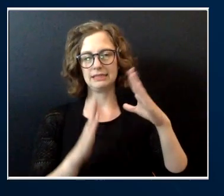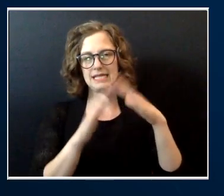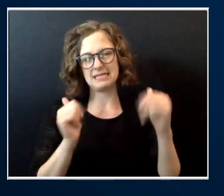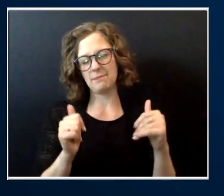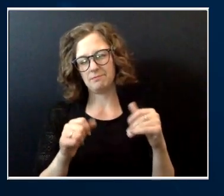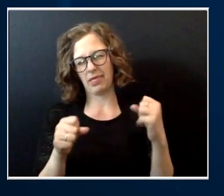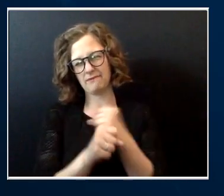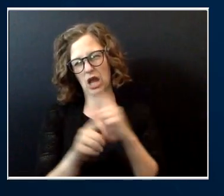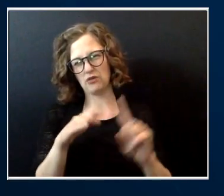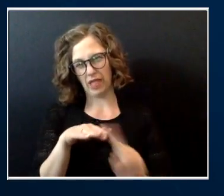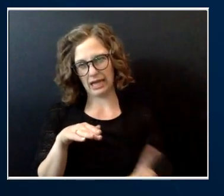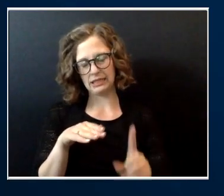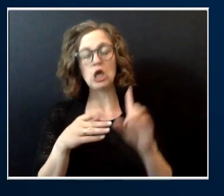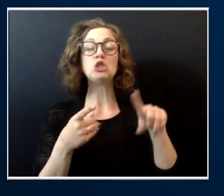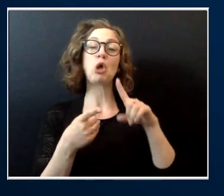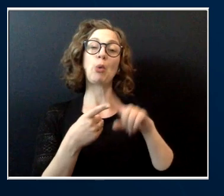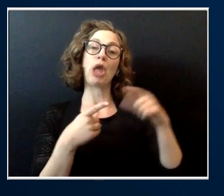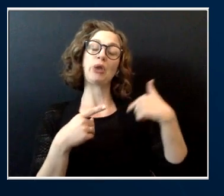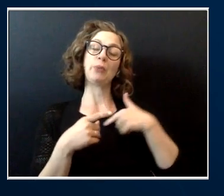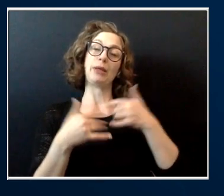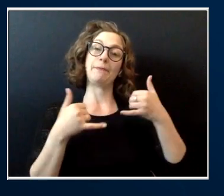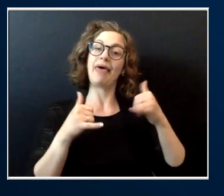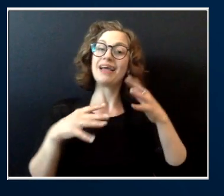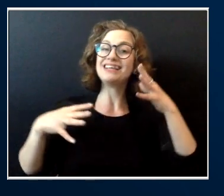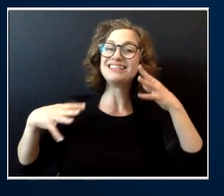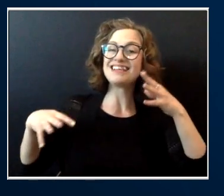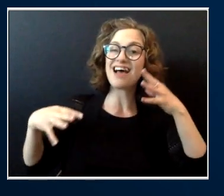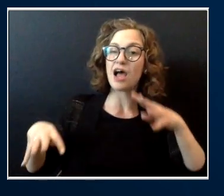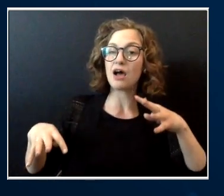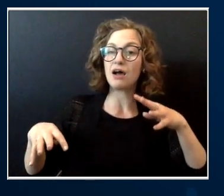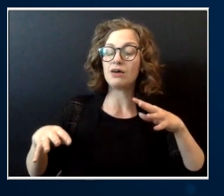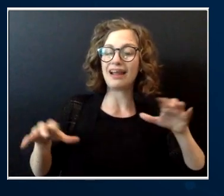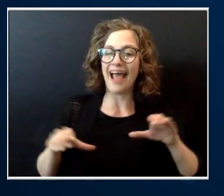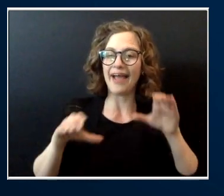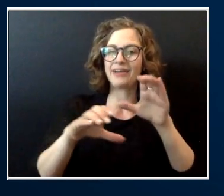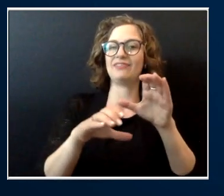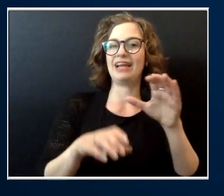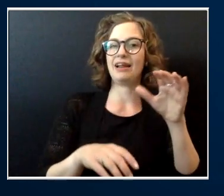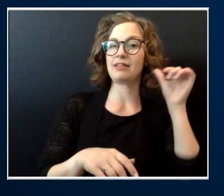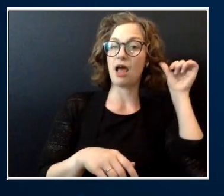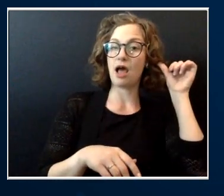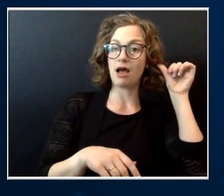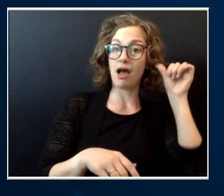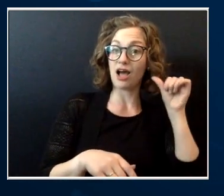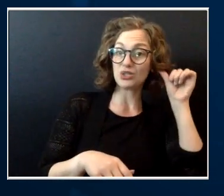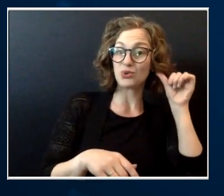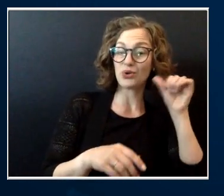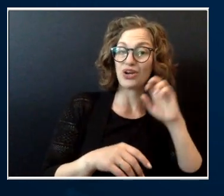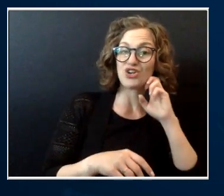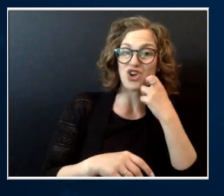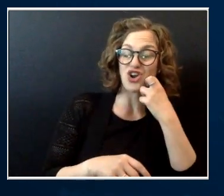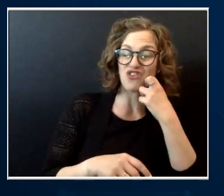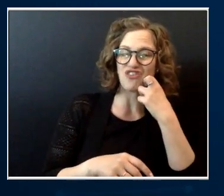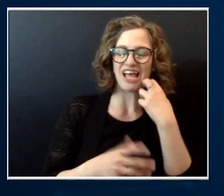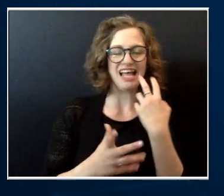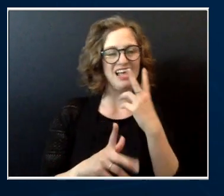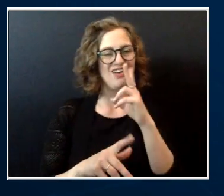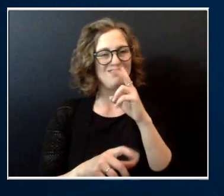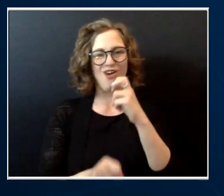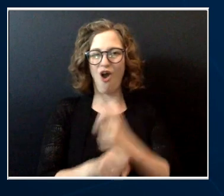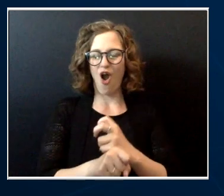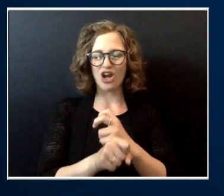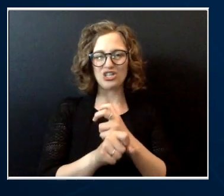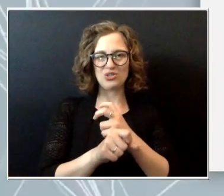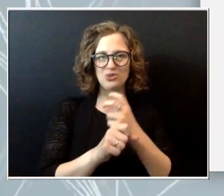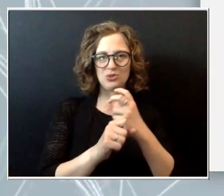the auditory nerve. It doesn't compete very well with this abnormal, this disordered pathway. When we pair